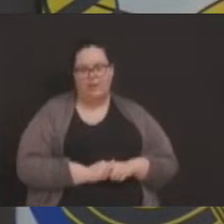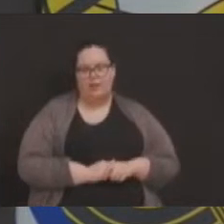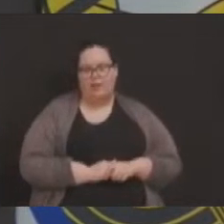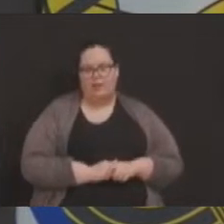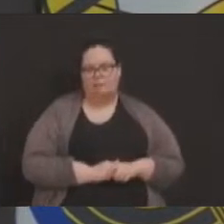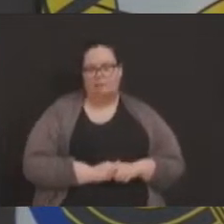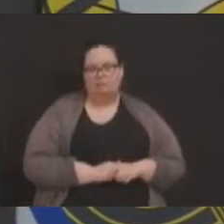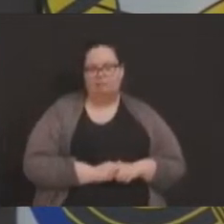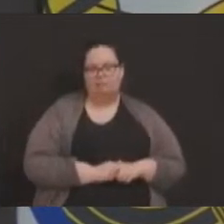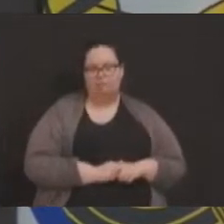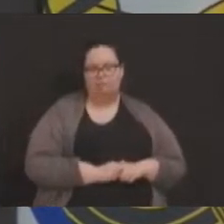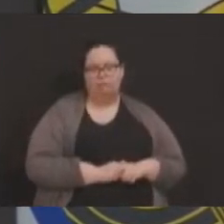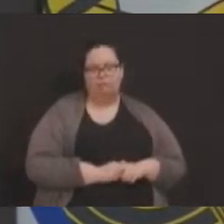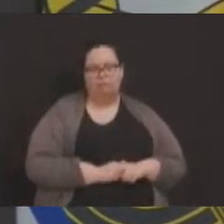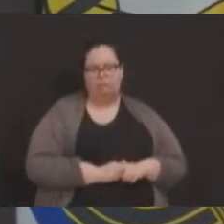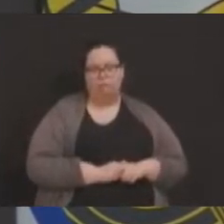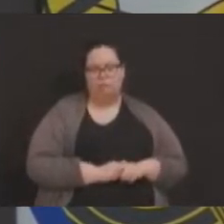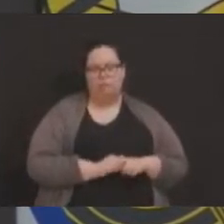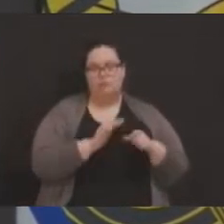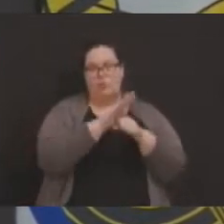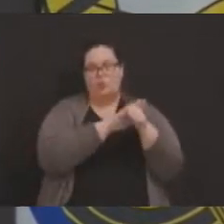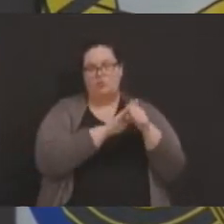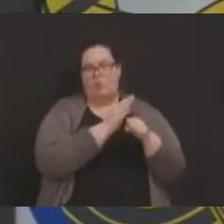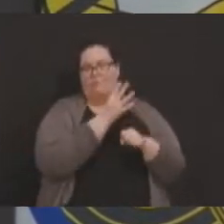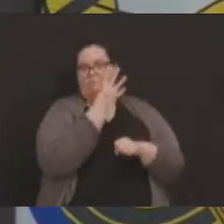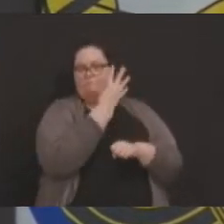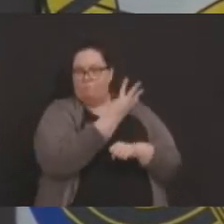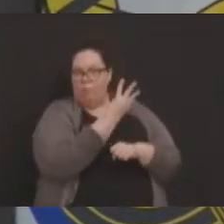or ICU capacity as a result.